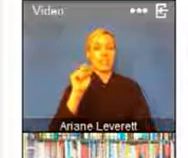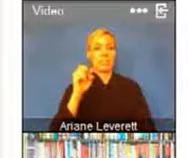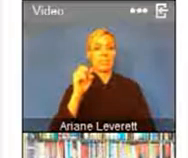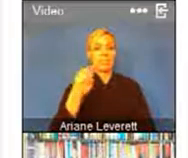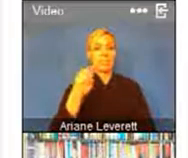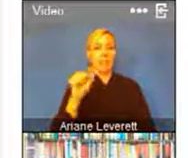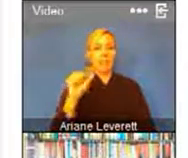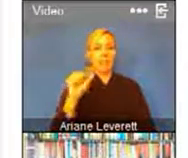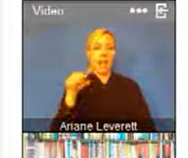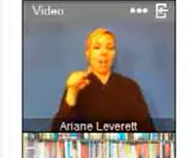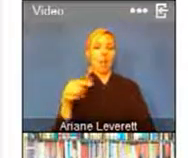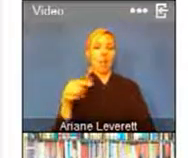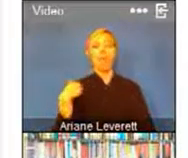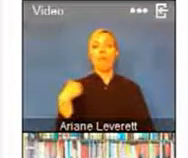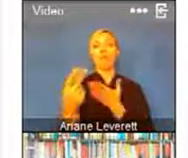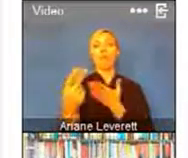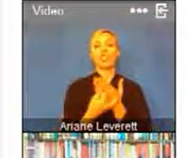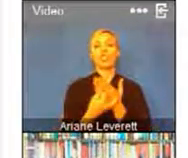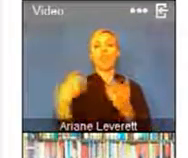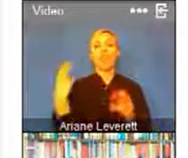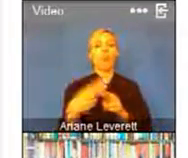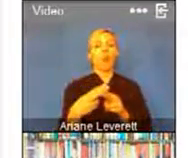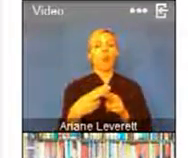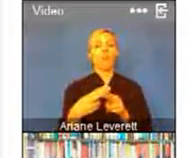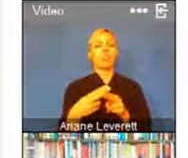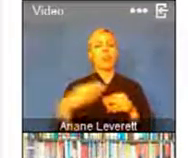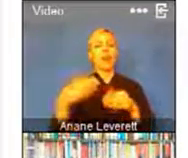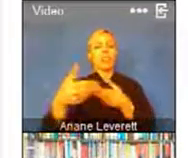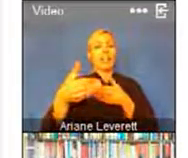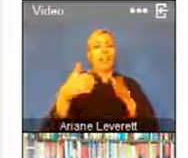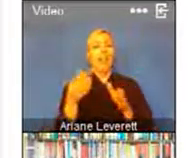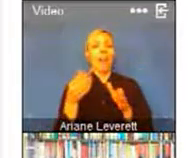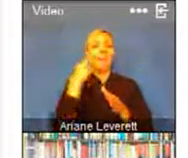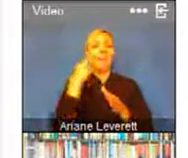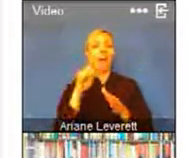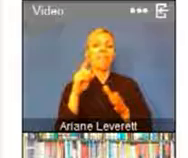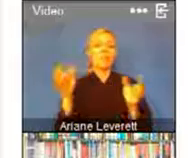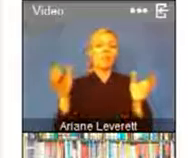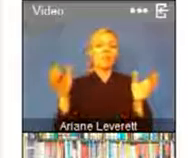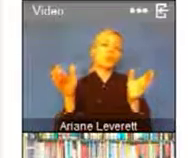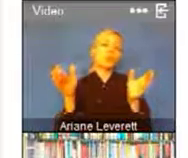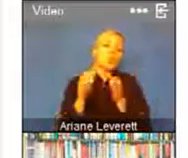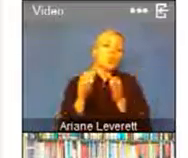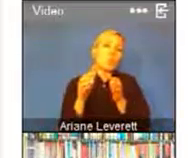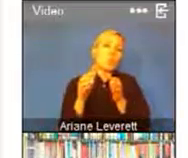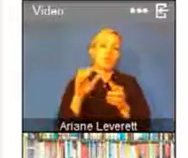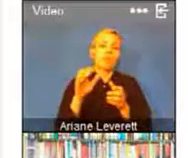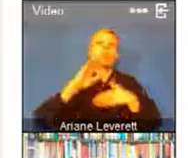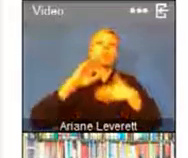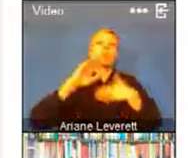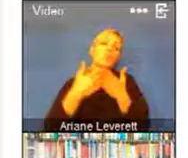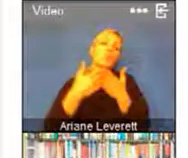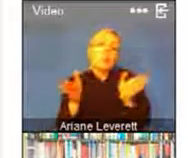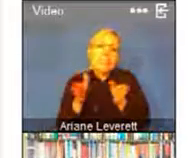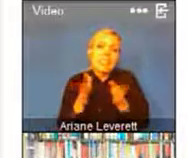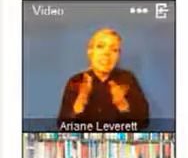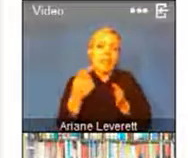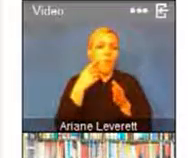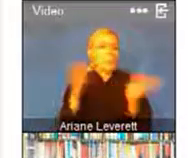like the lack of access, learning materials or qualified teachers are still a big issue. Access,